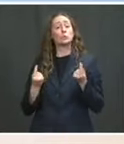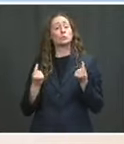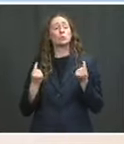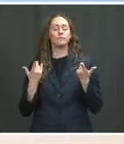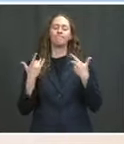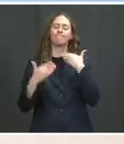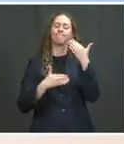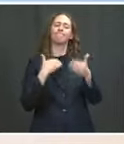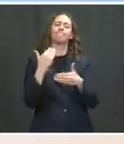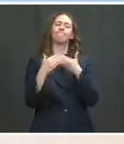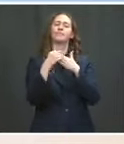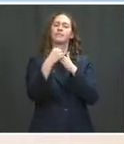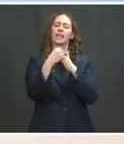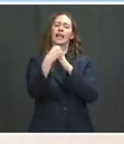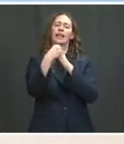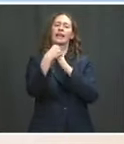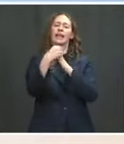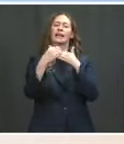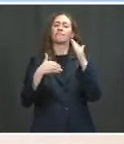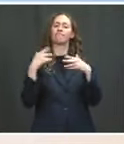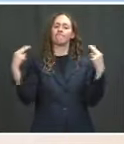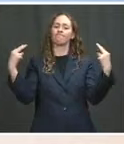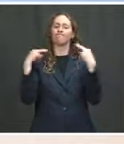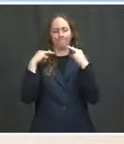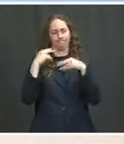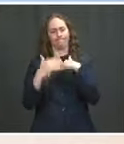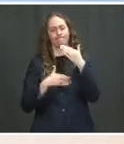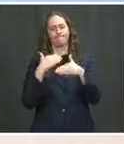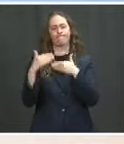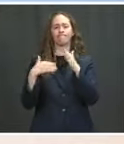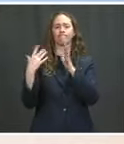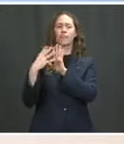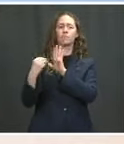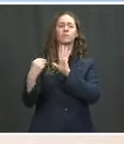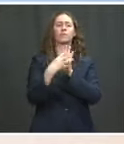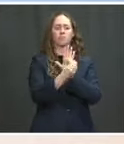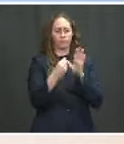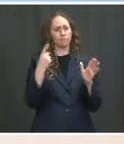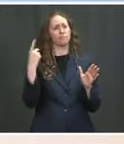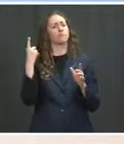hand across the aisle, offering to work with members of